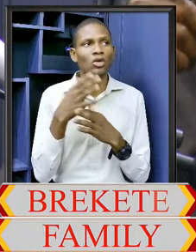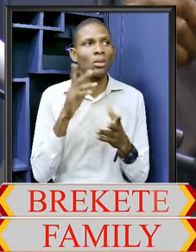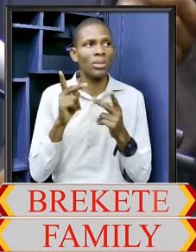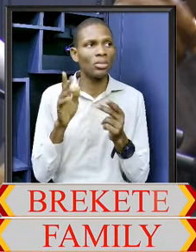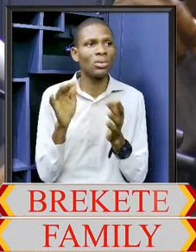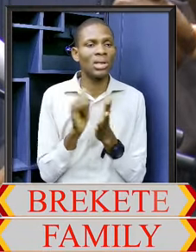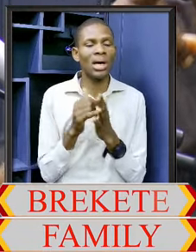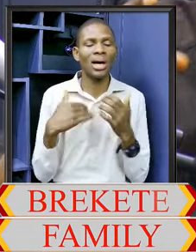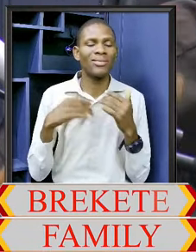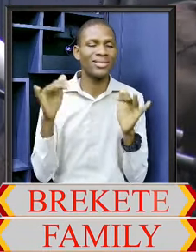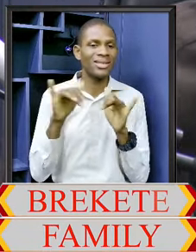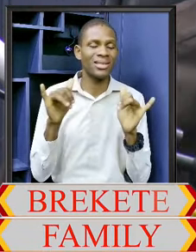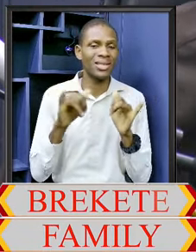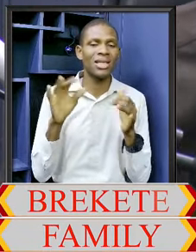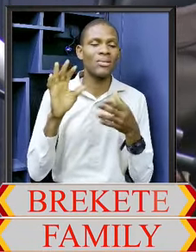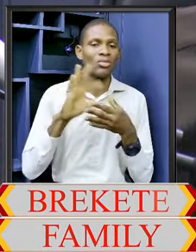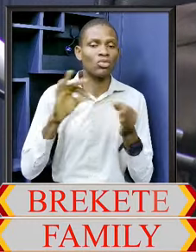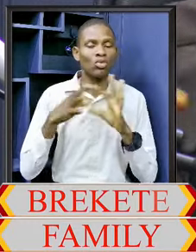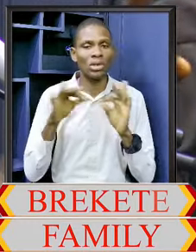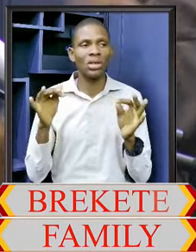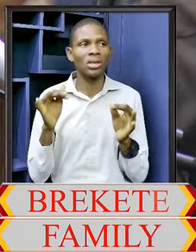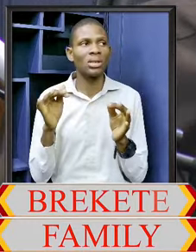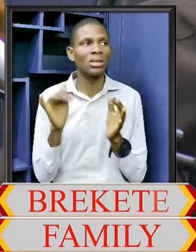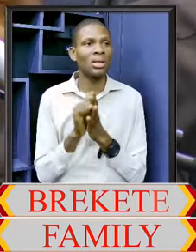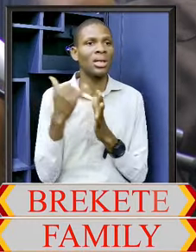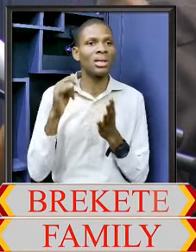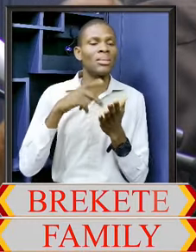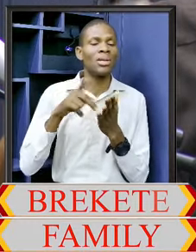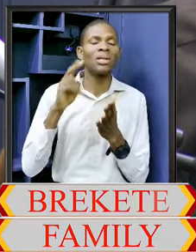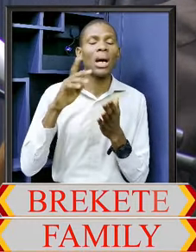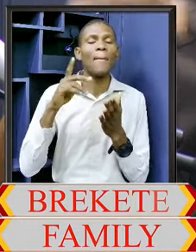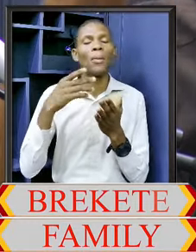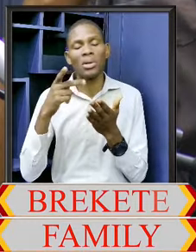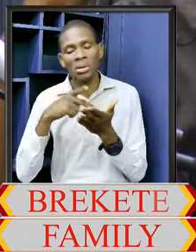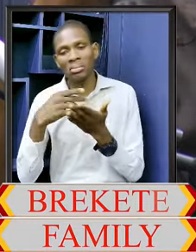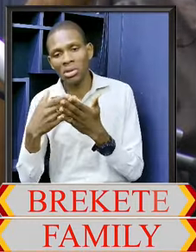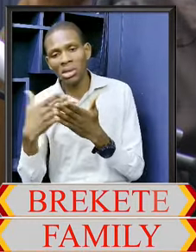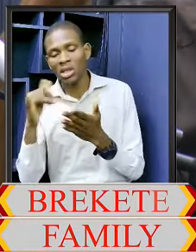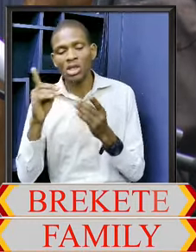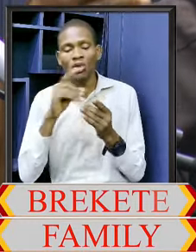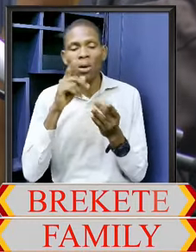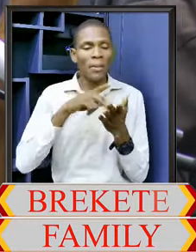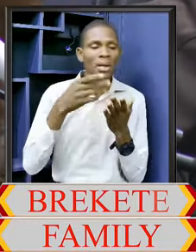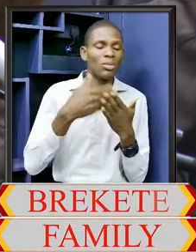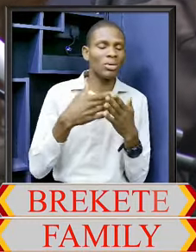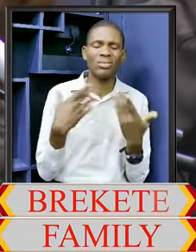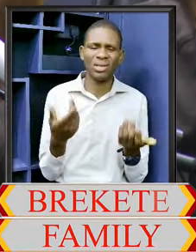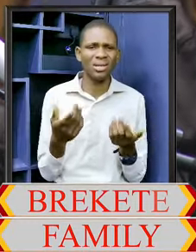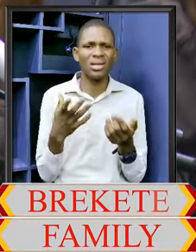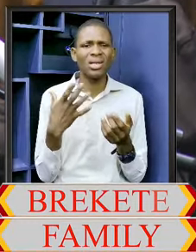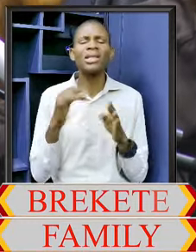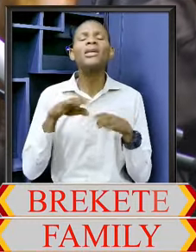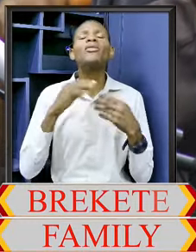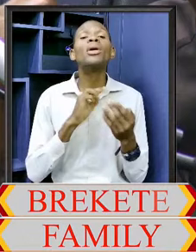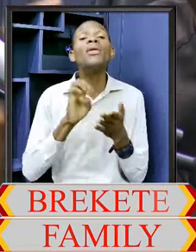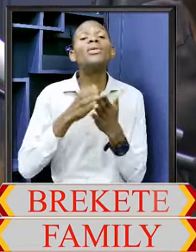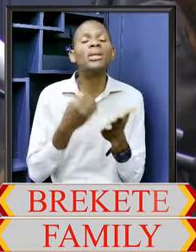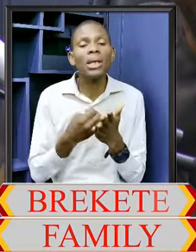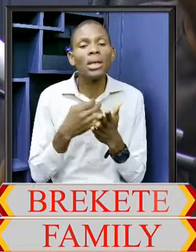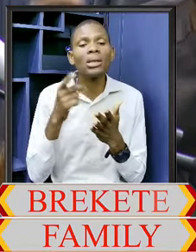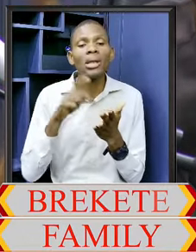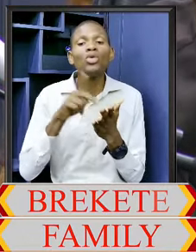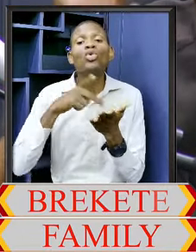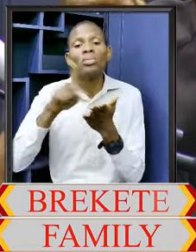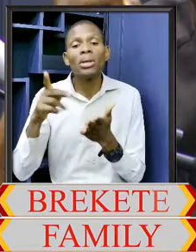where they get the same story, where you they get say they pay their money, they no pay their money, give them evidence, say you pay money, they no go give